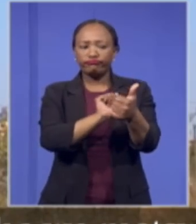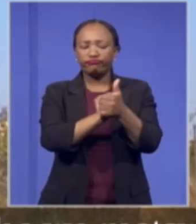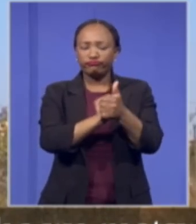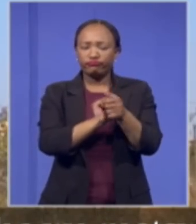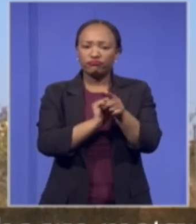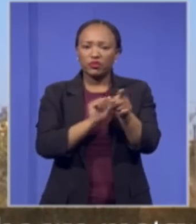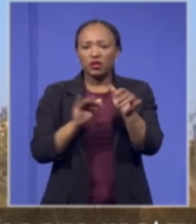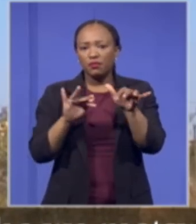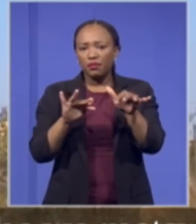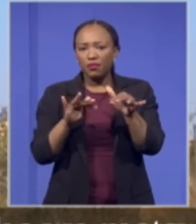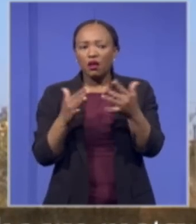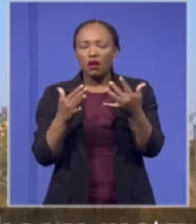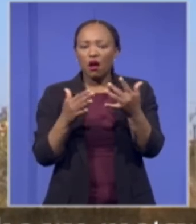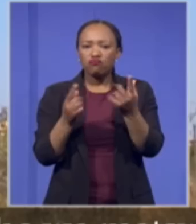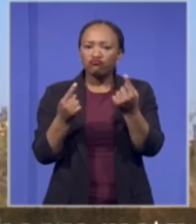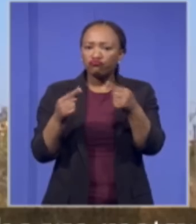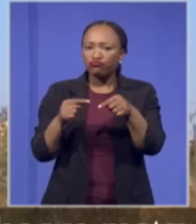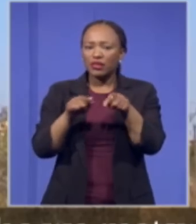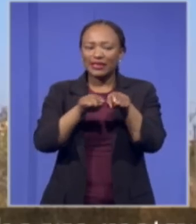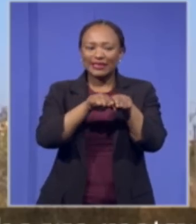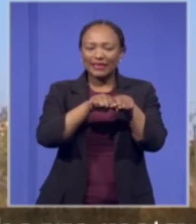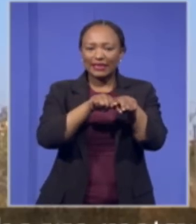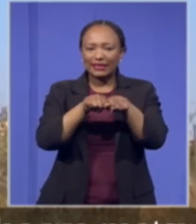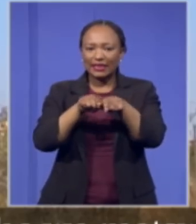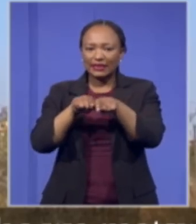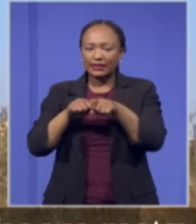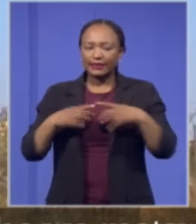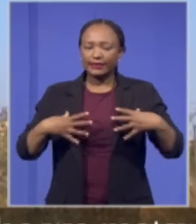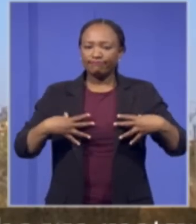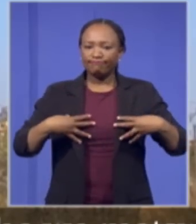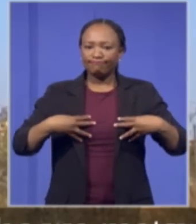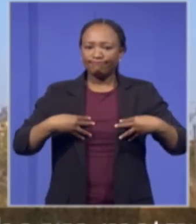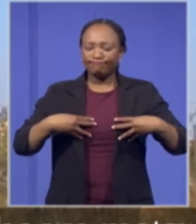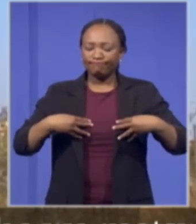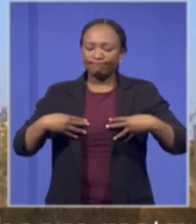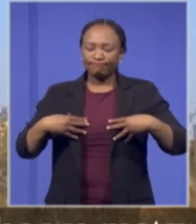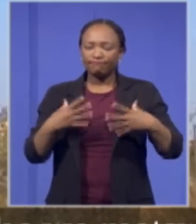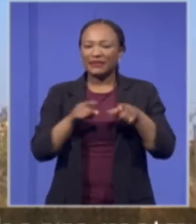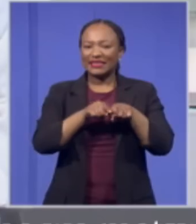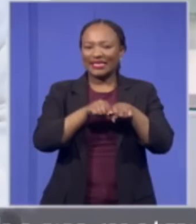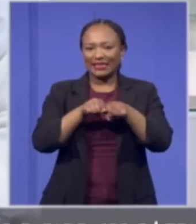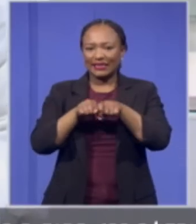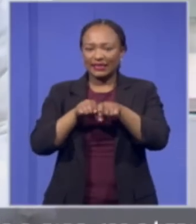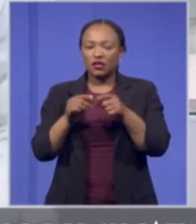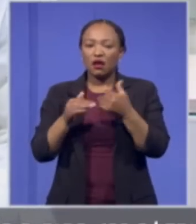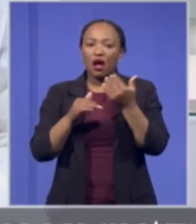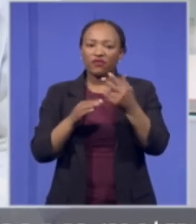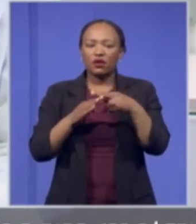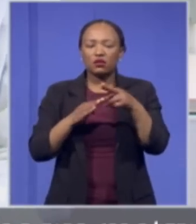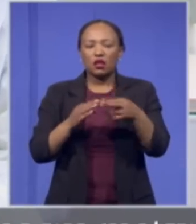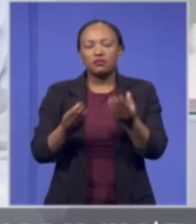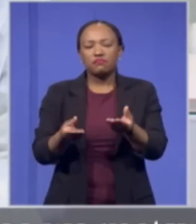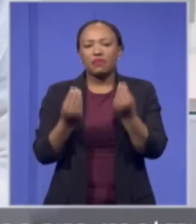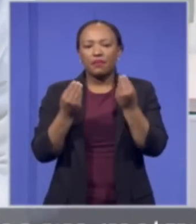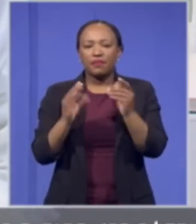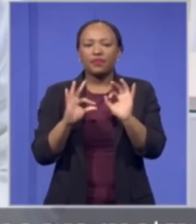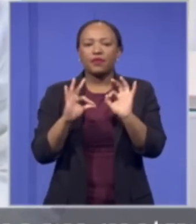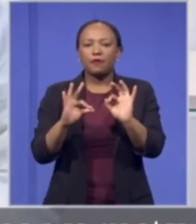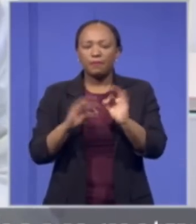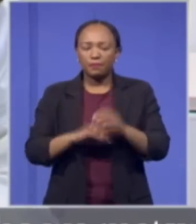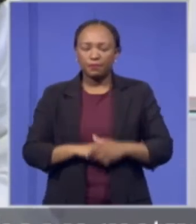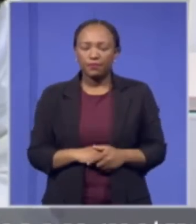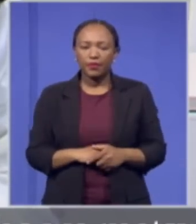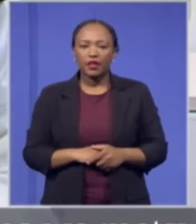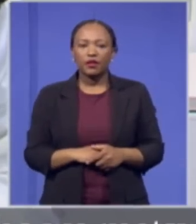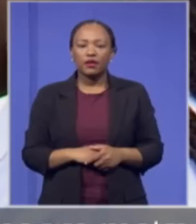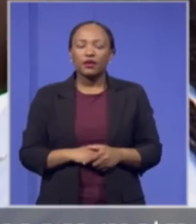People are now starting to test, and then after the test, everyone will get the immediate result. Lao le jwalo ditsebi